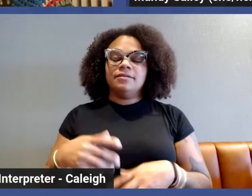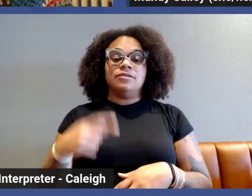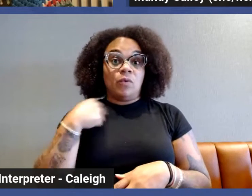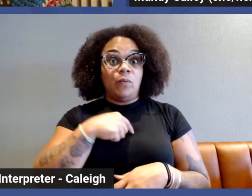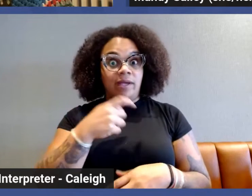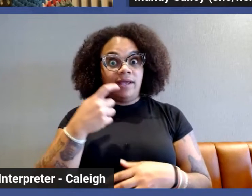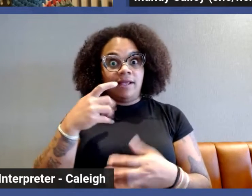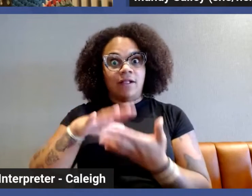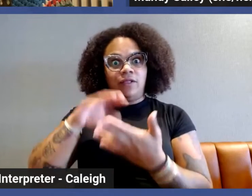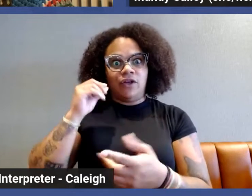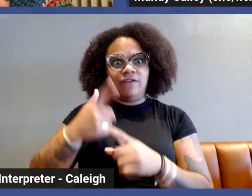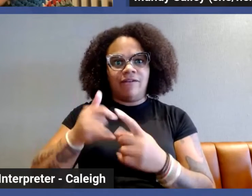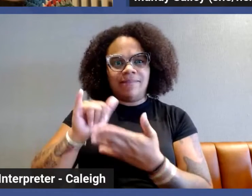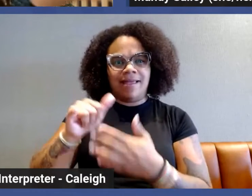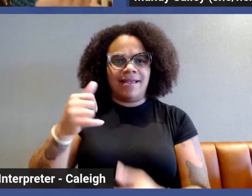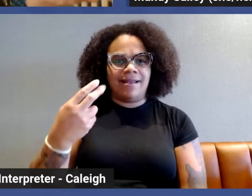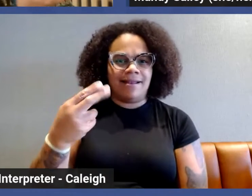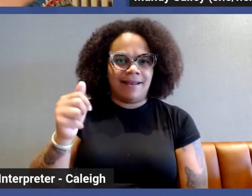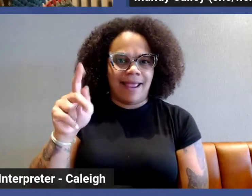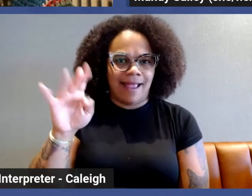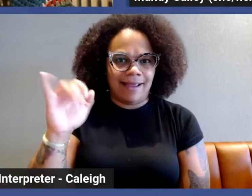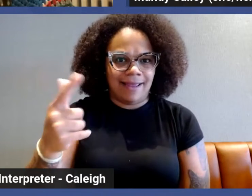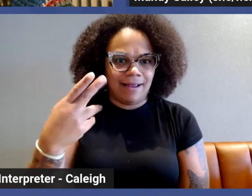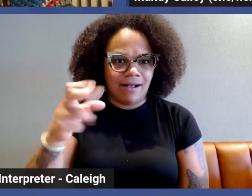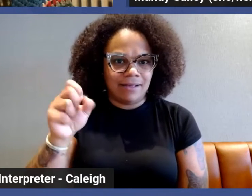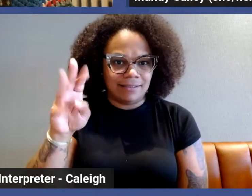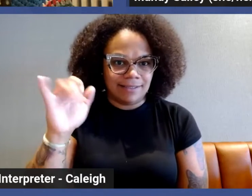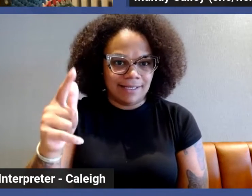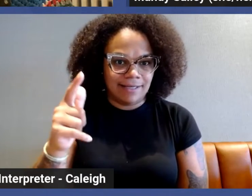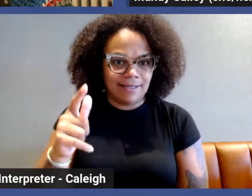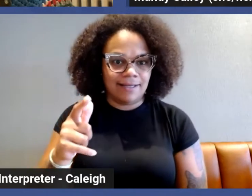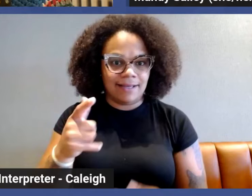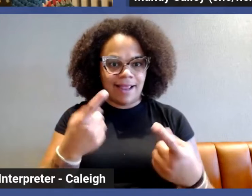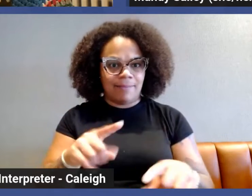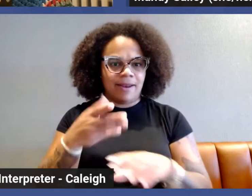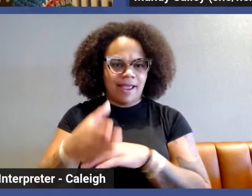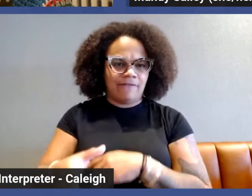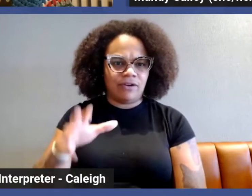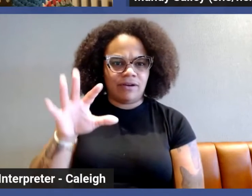excellent report that Hacking Hustling did after Fosta Sesta first